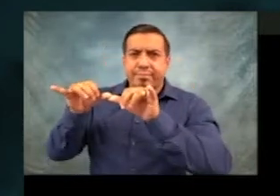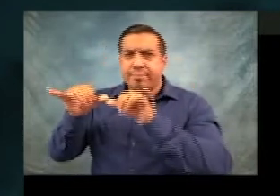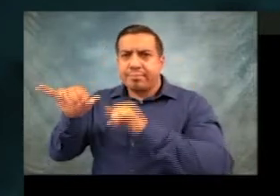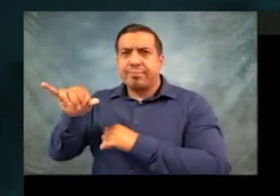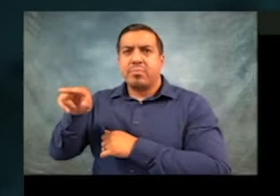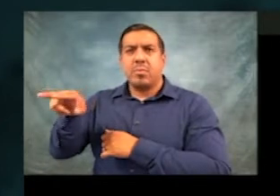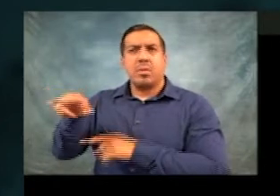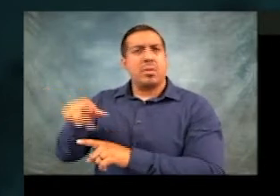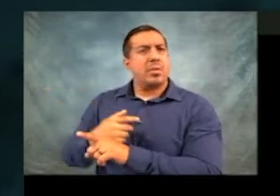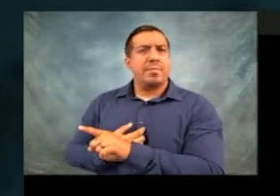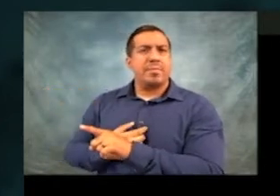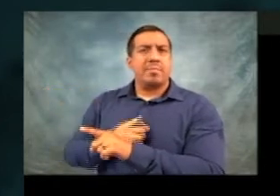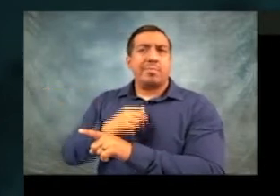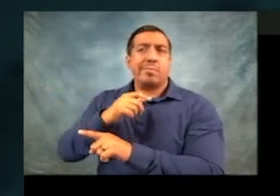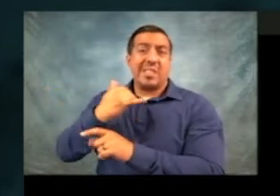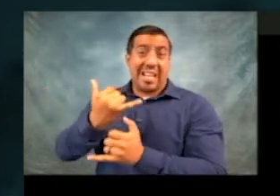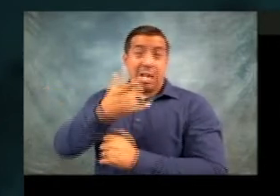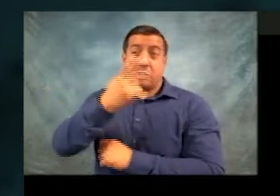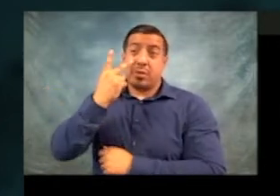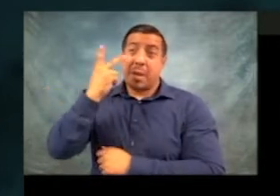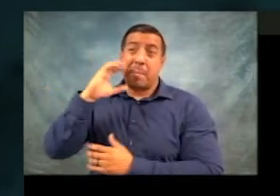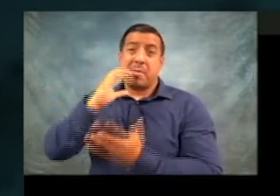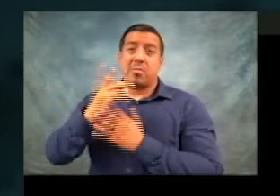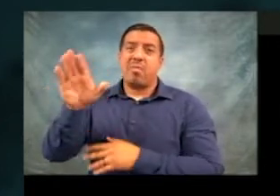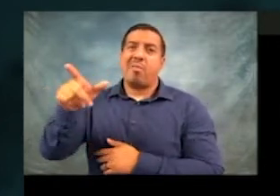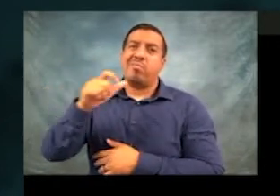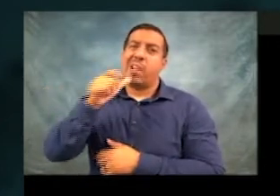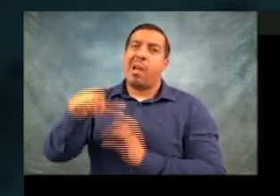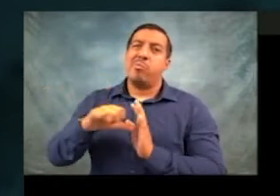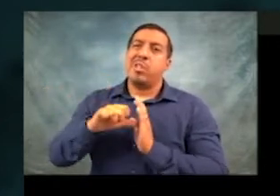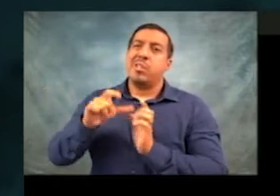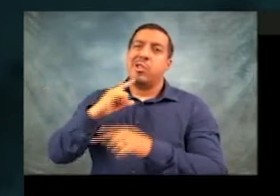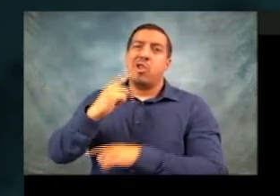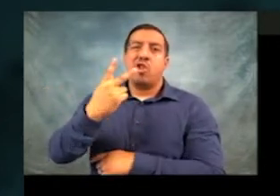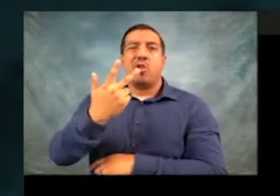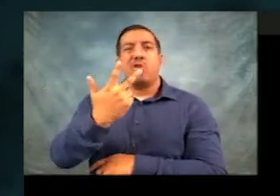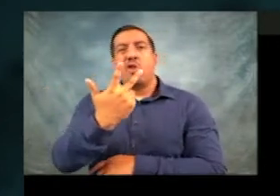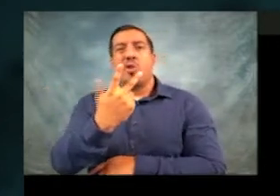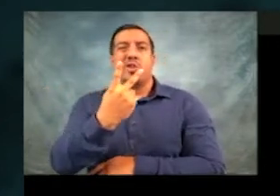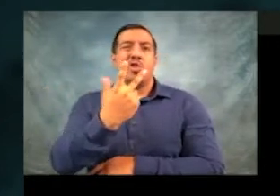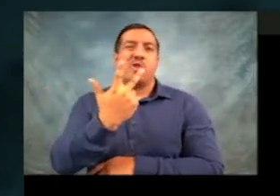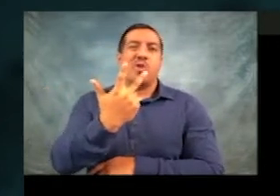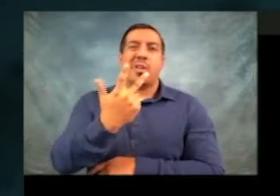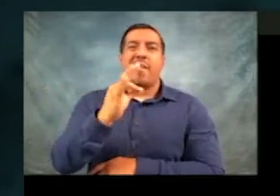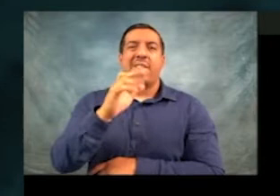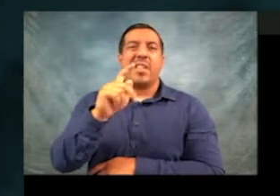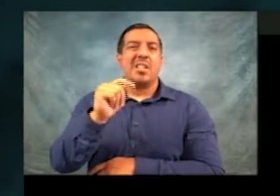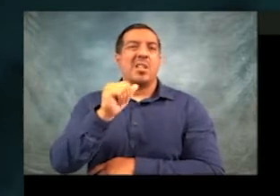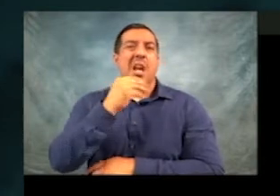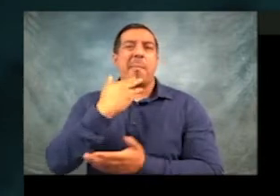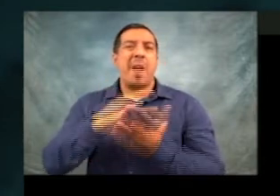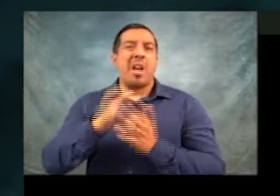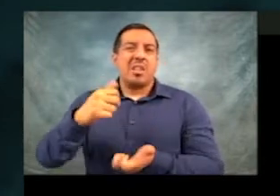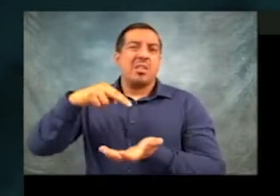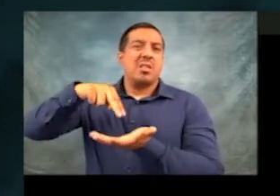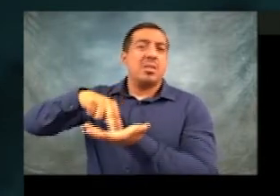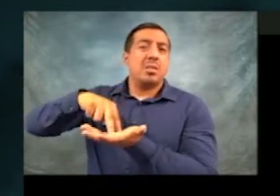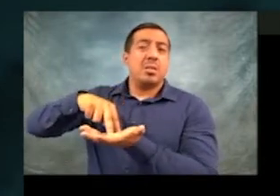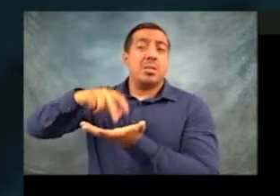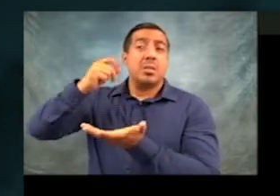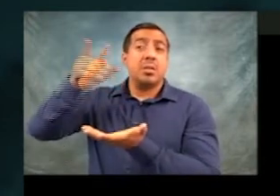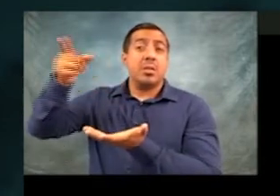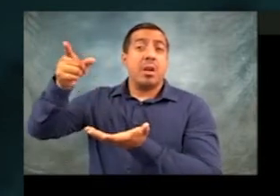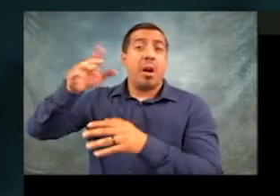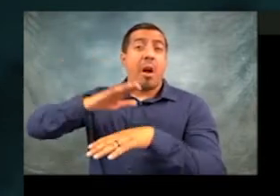image and say, well, that's not really impressive. That looks like about maybe 2 or 3 feet. You could stand up and be above it, except it was